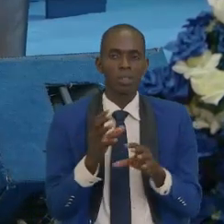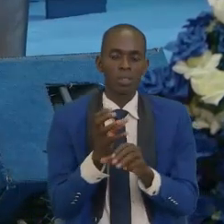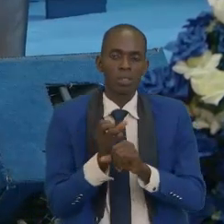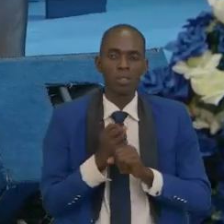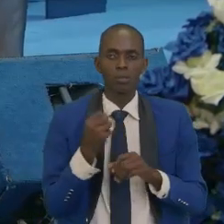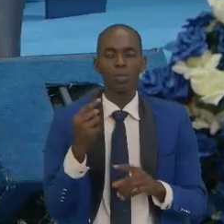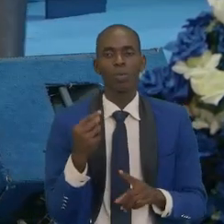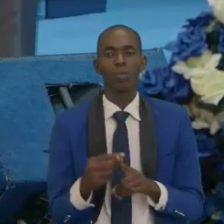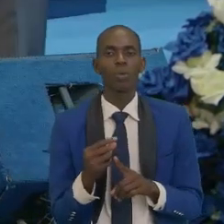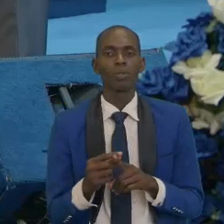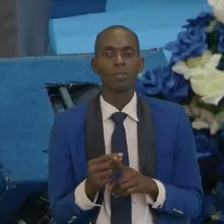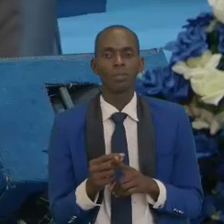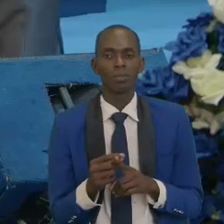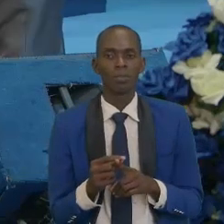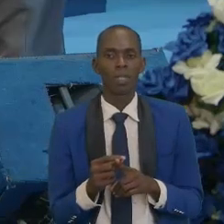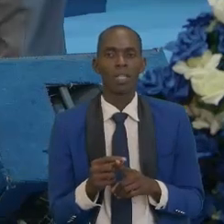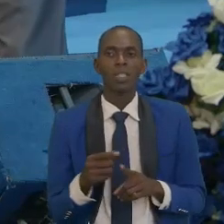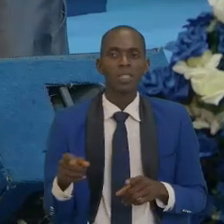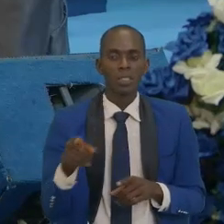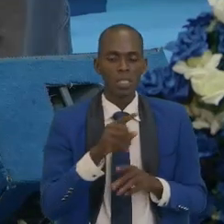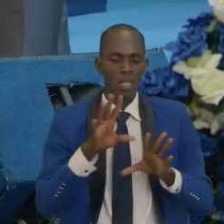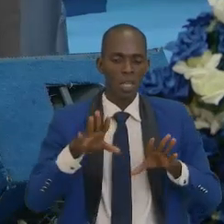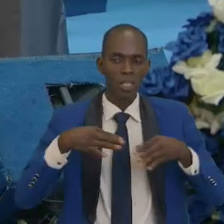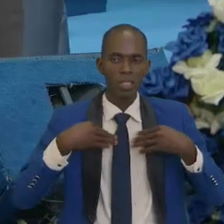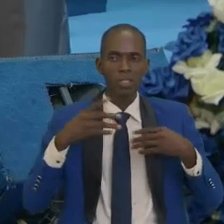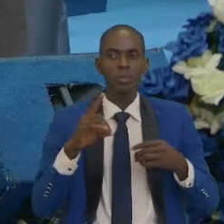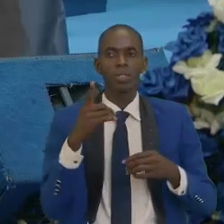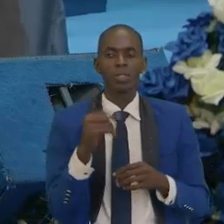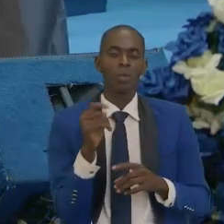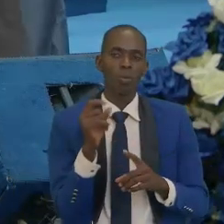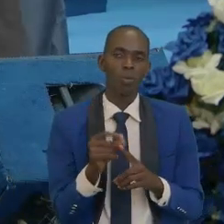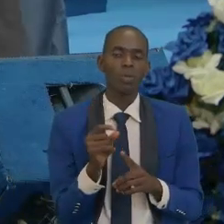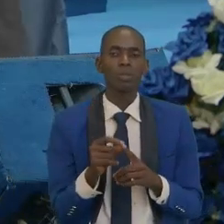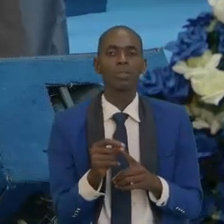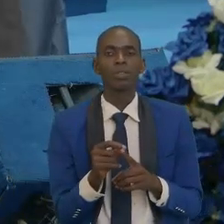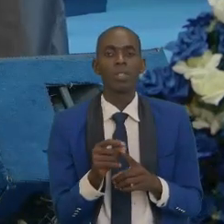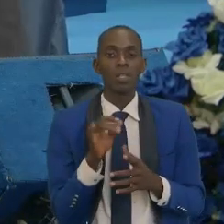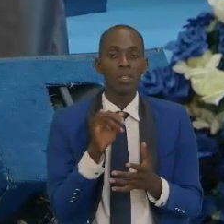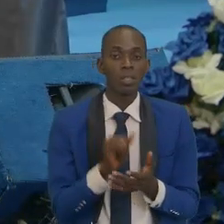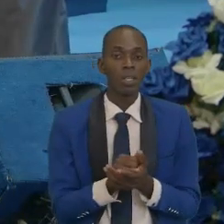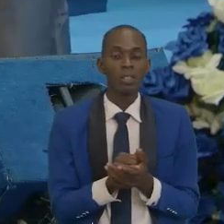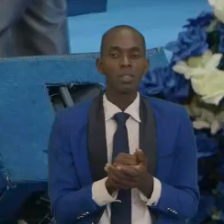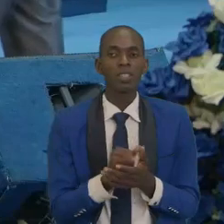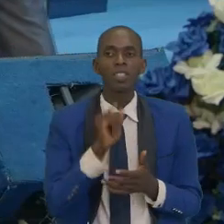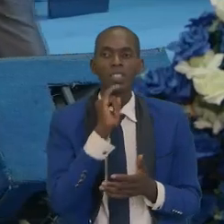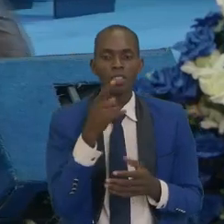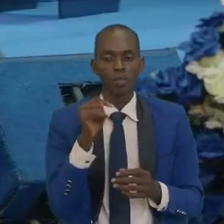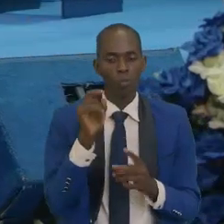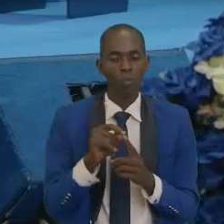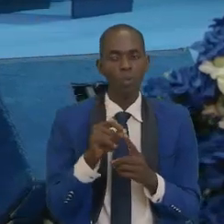Embraced the word. They accepted the word. That is the word of